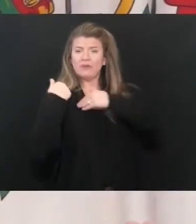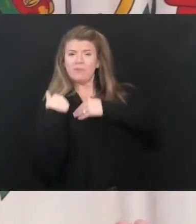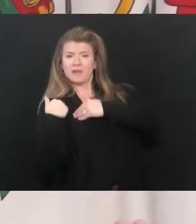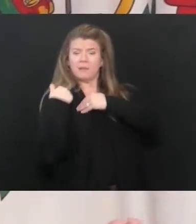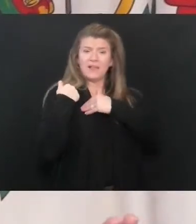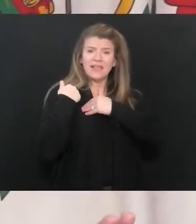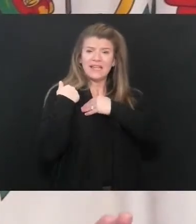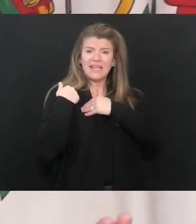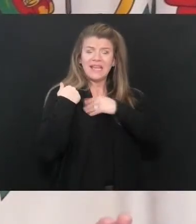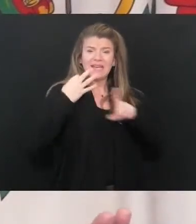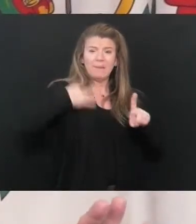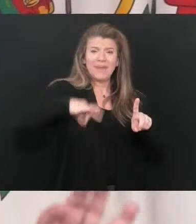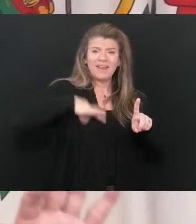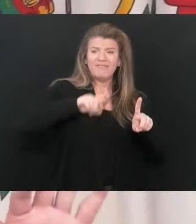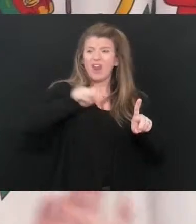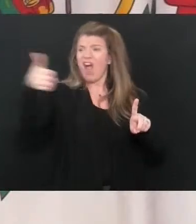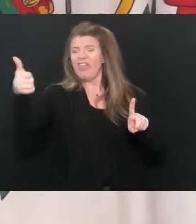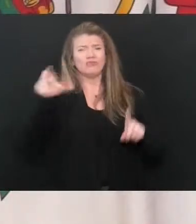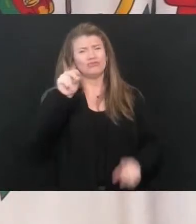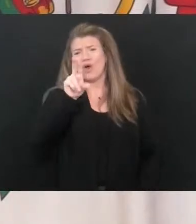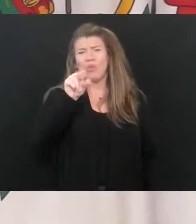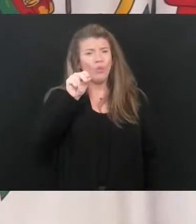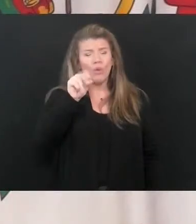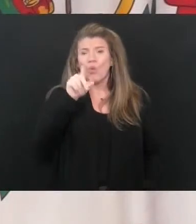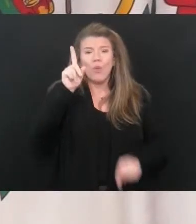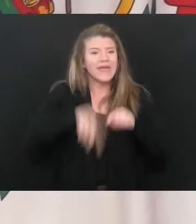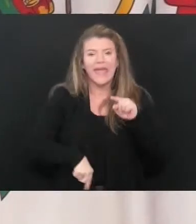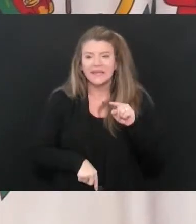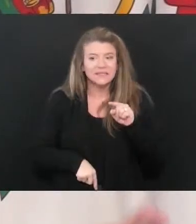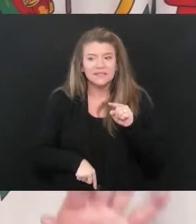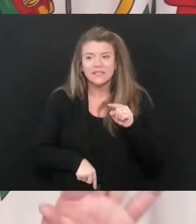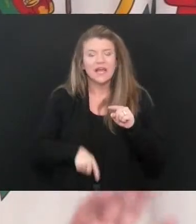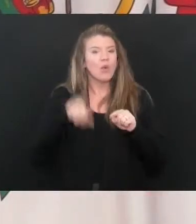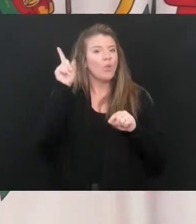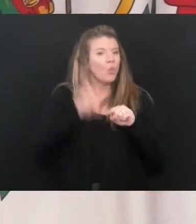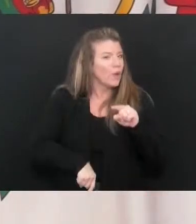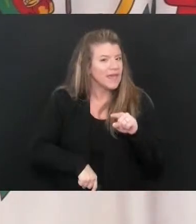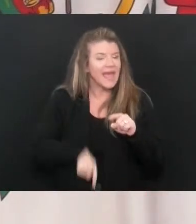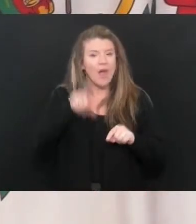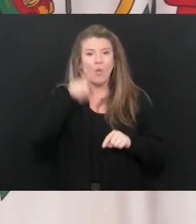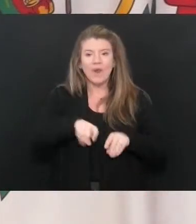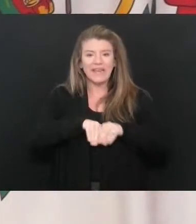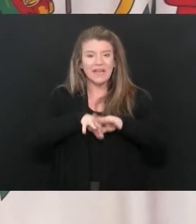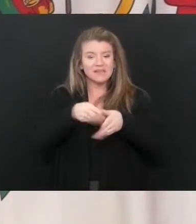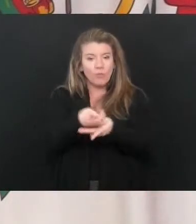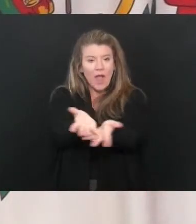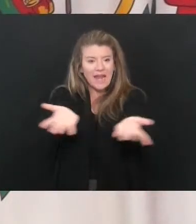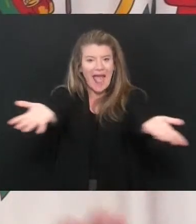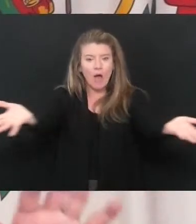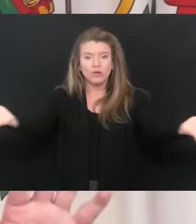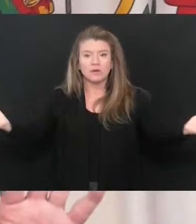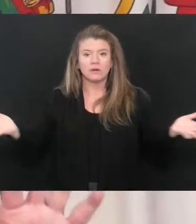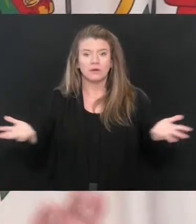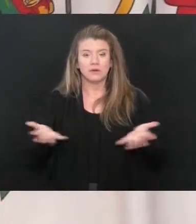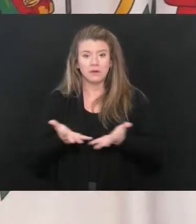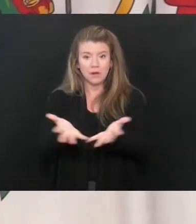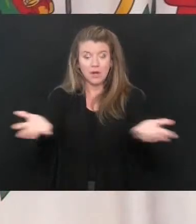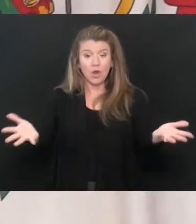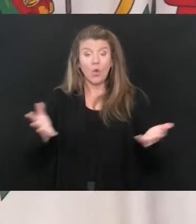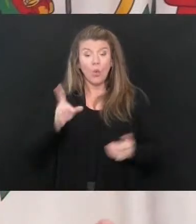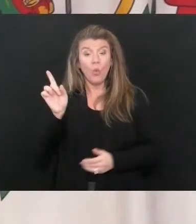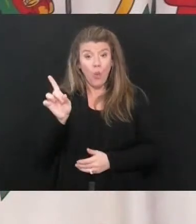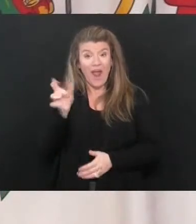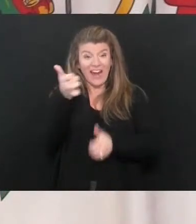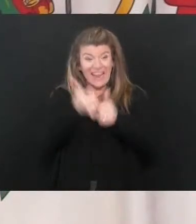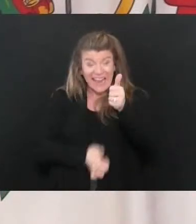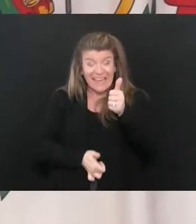another. We cannot do that. We need to spread this out to where absolutely